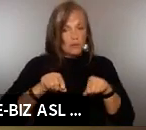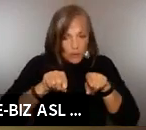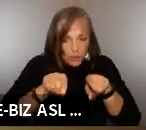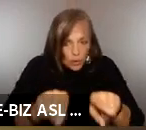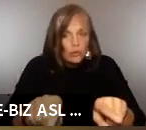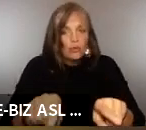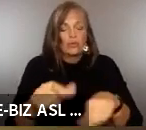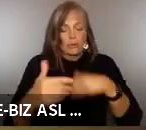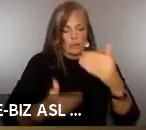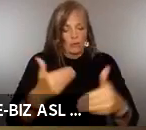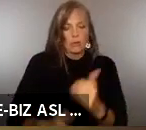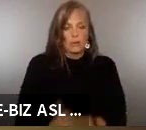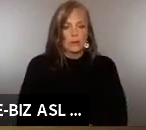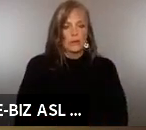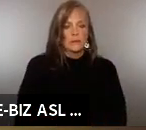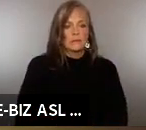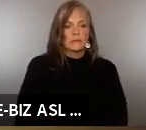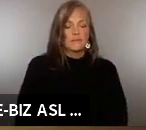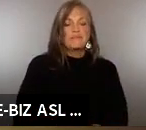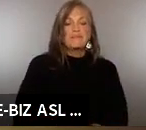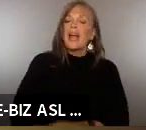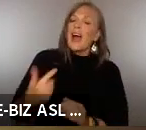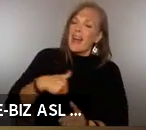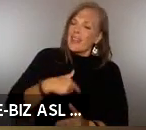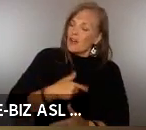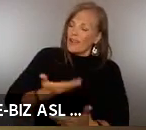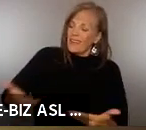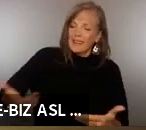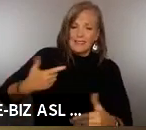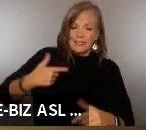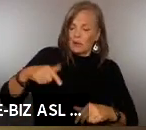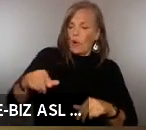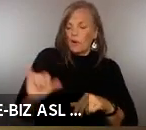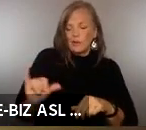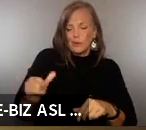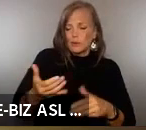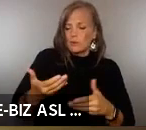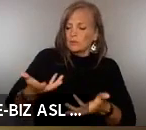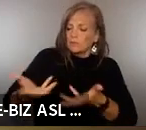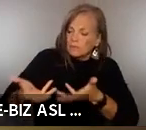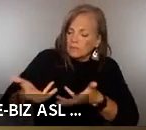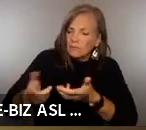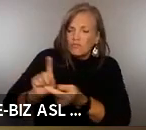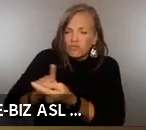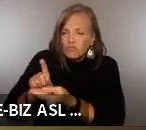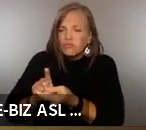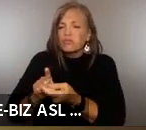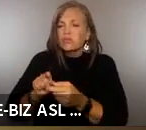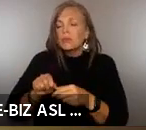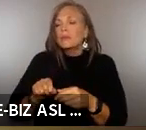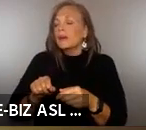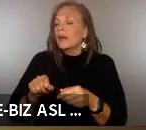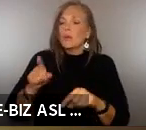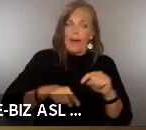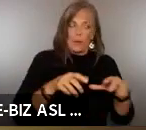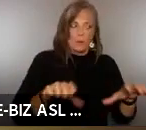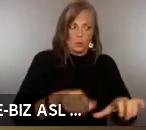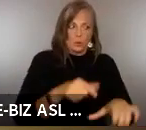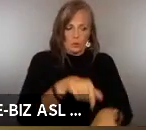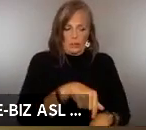not have together on this video format, the conversations we might have while we're on break or having snacks, or